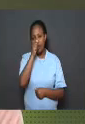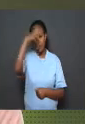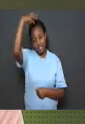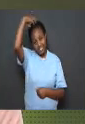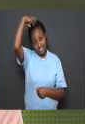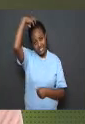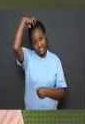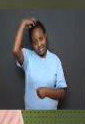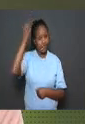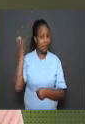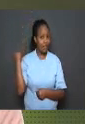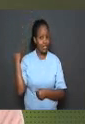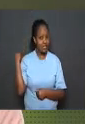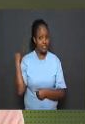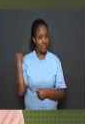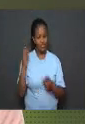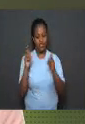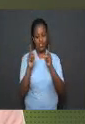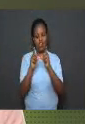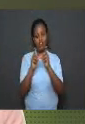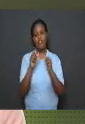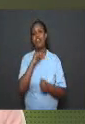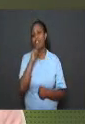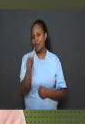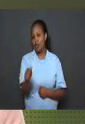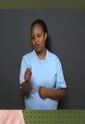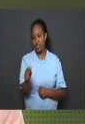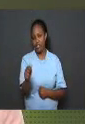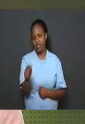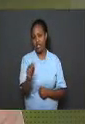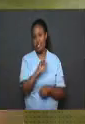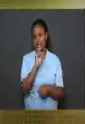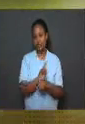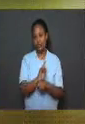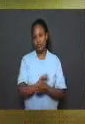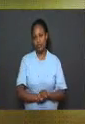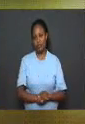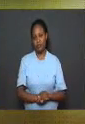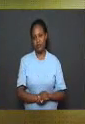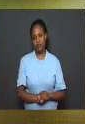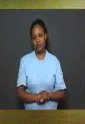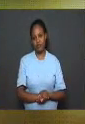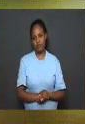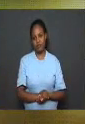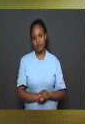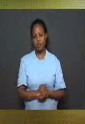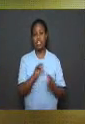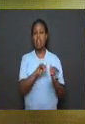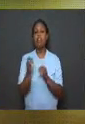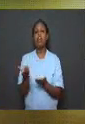governments acted unfairly towards their citizens. As a